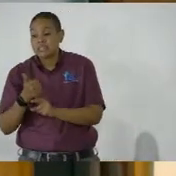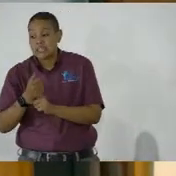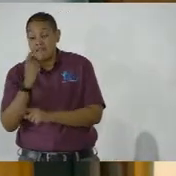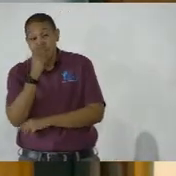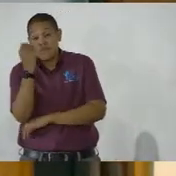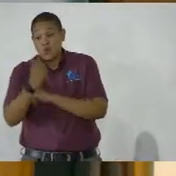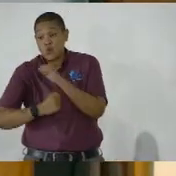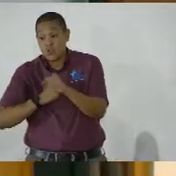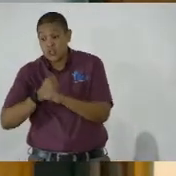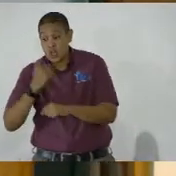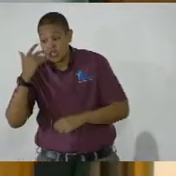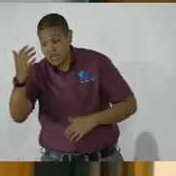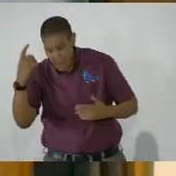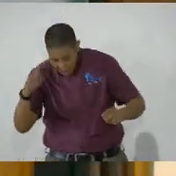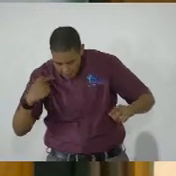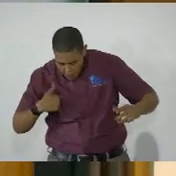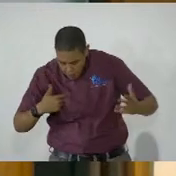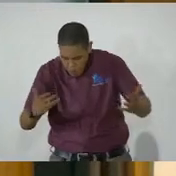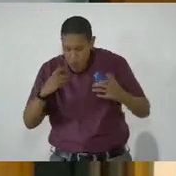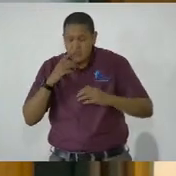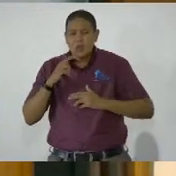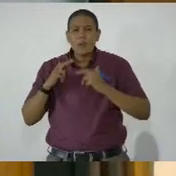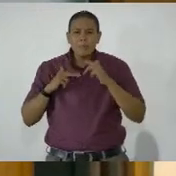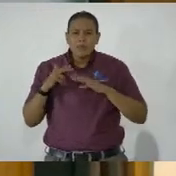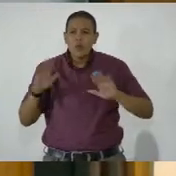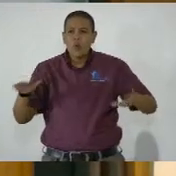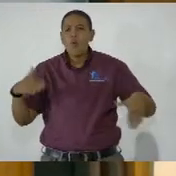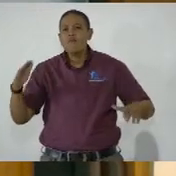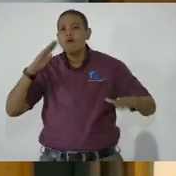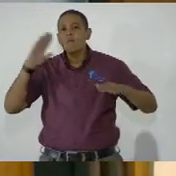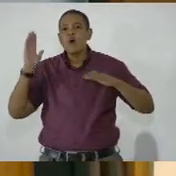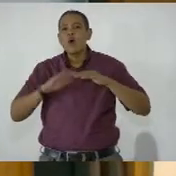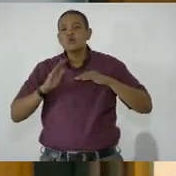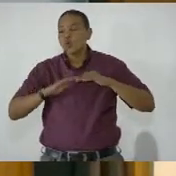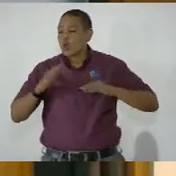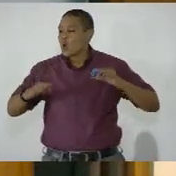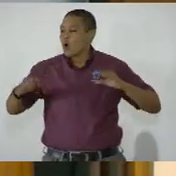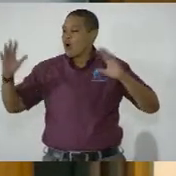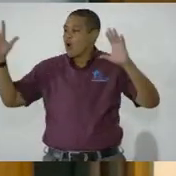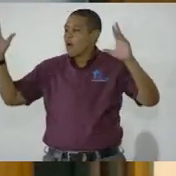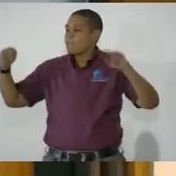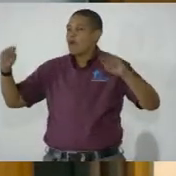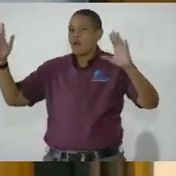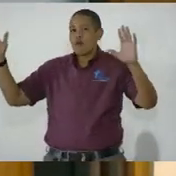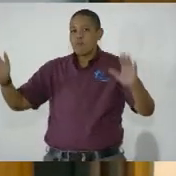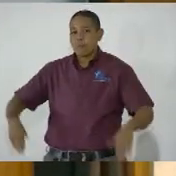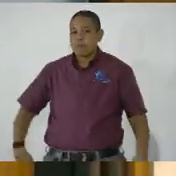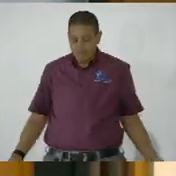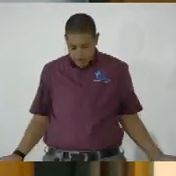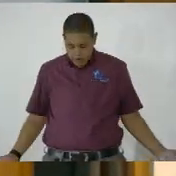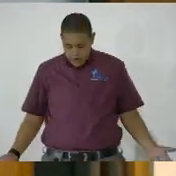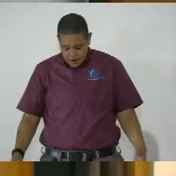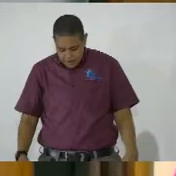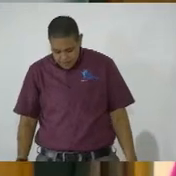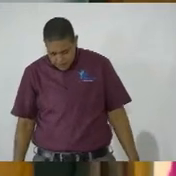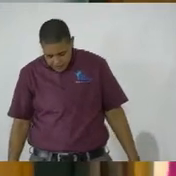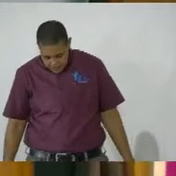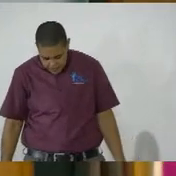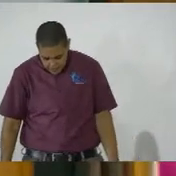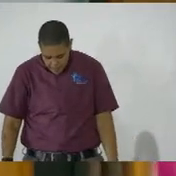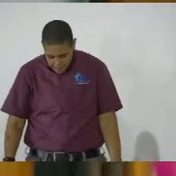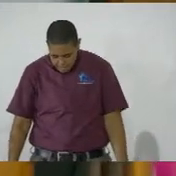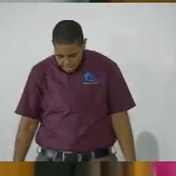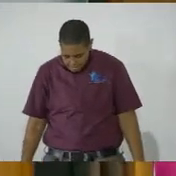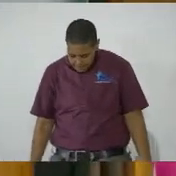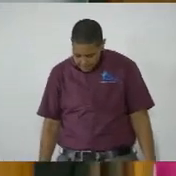years, because we want to rebuild the Brownstone Court which was burnt down. So, Madam Speaker, apart from that, we